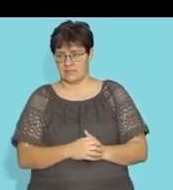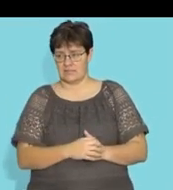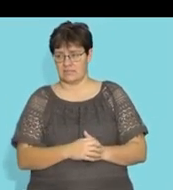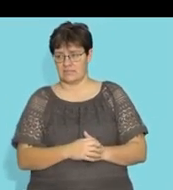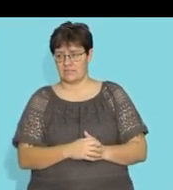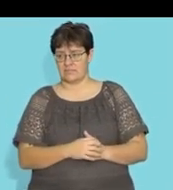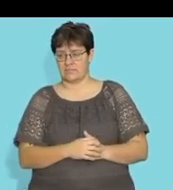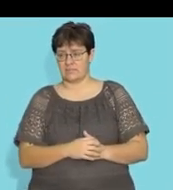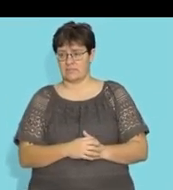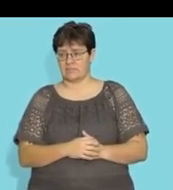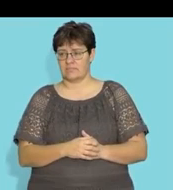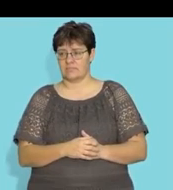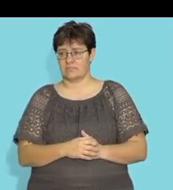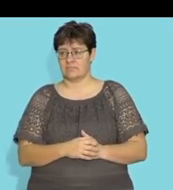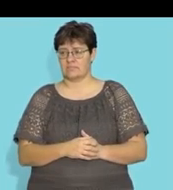conjugate